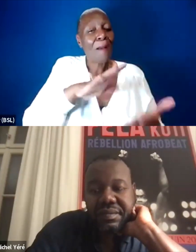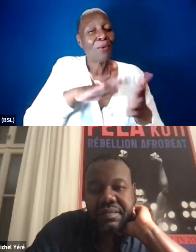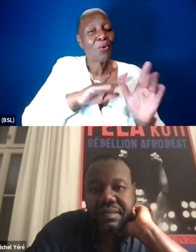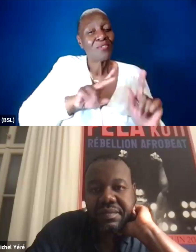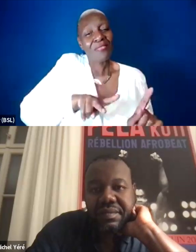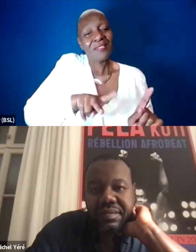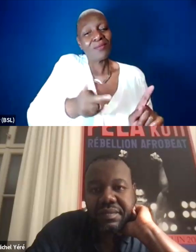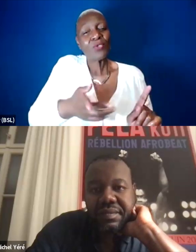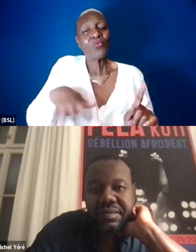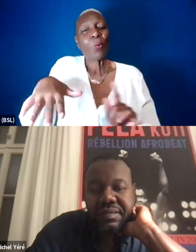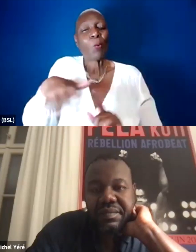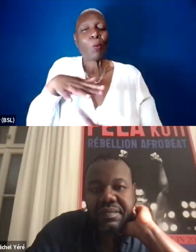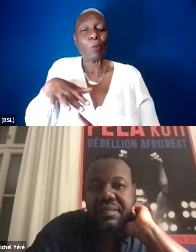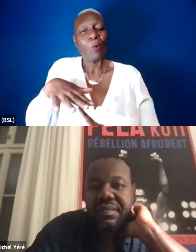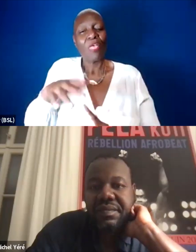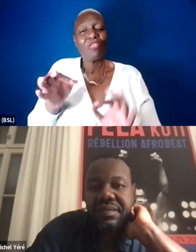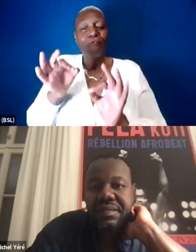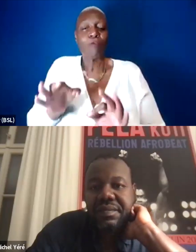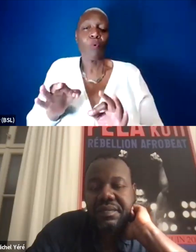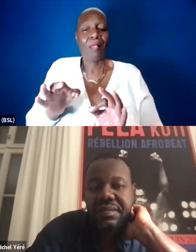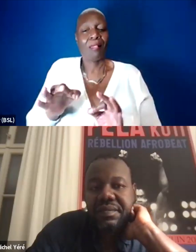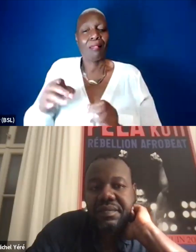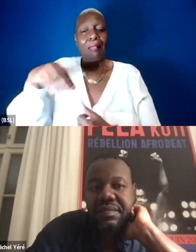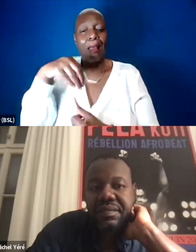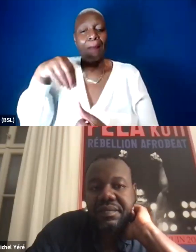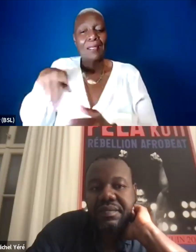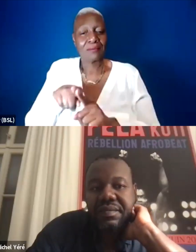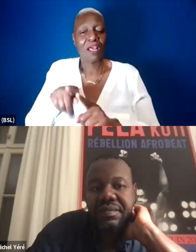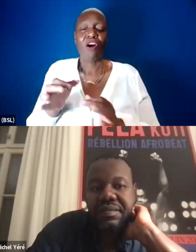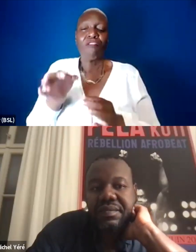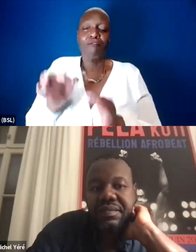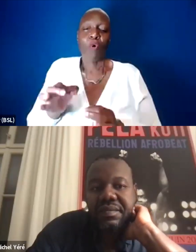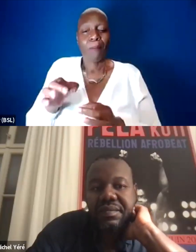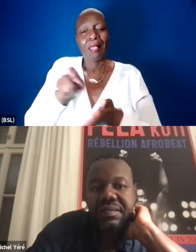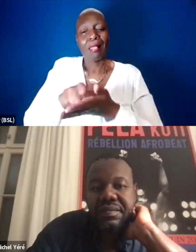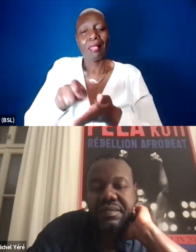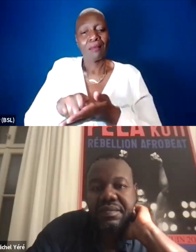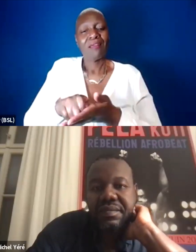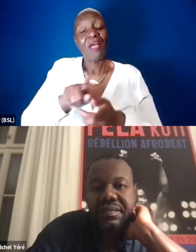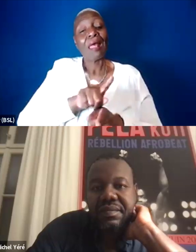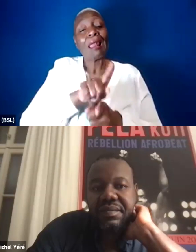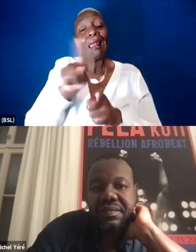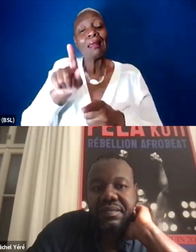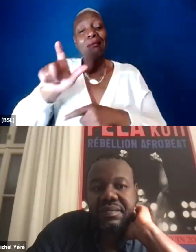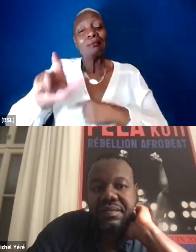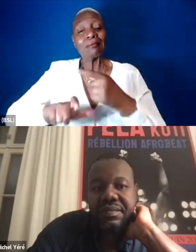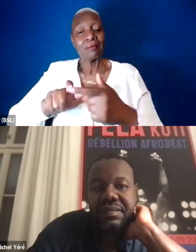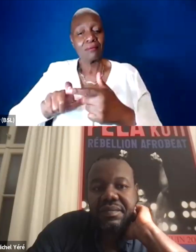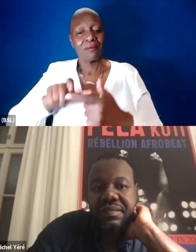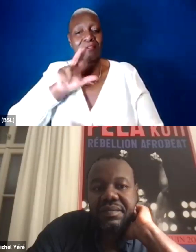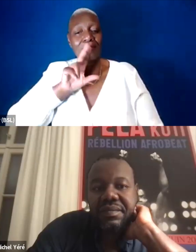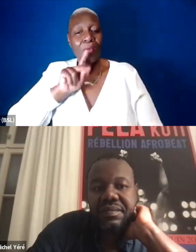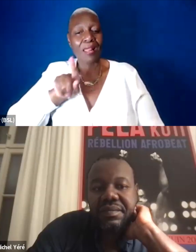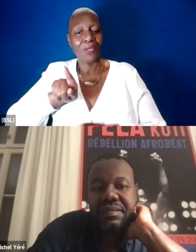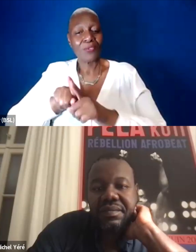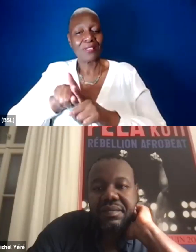language. They switched to this formal language of writing that then later on in the century became a spoken language.